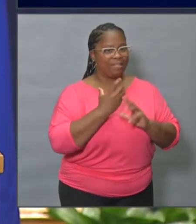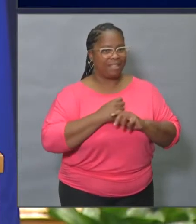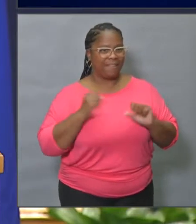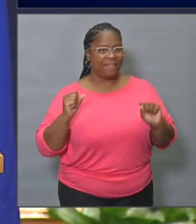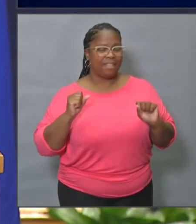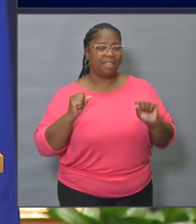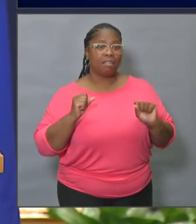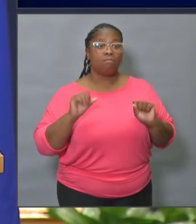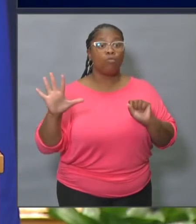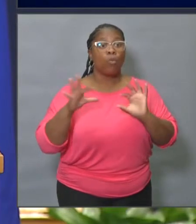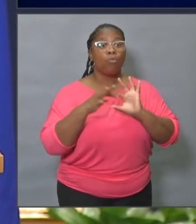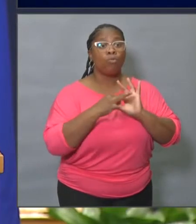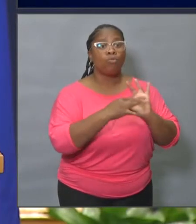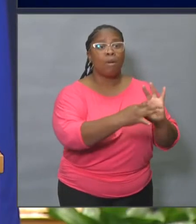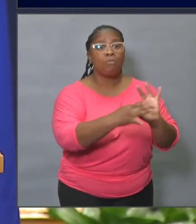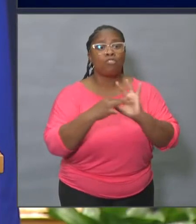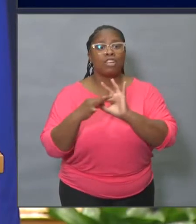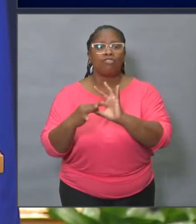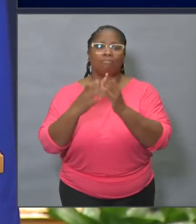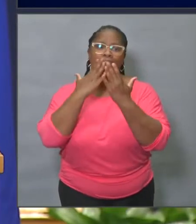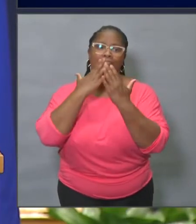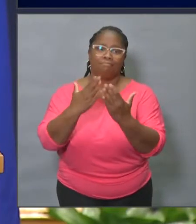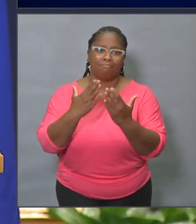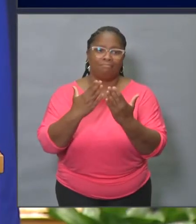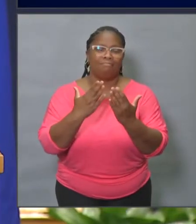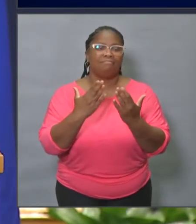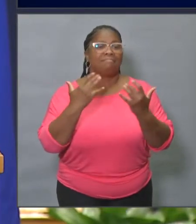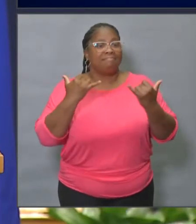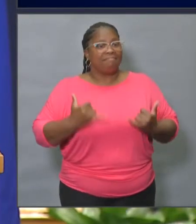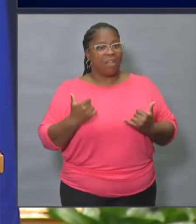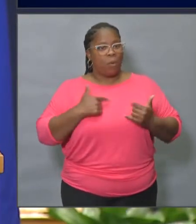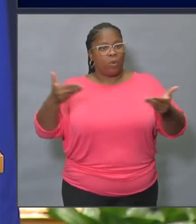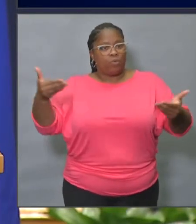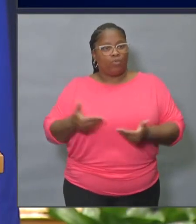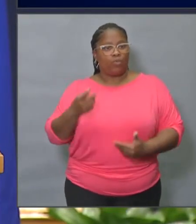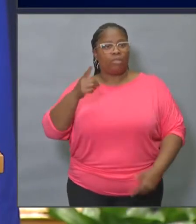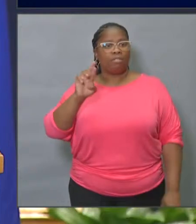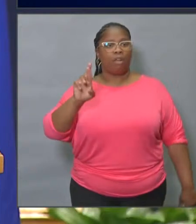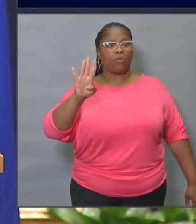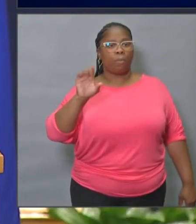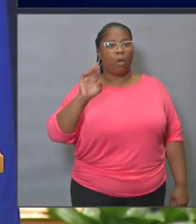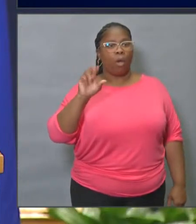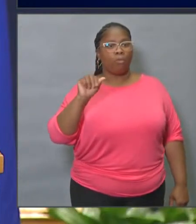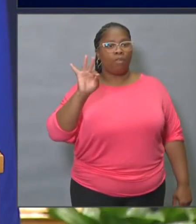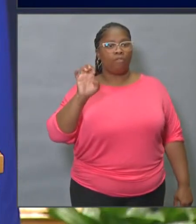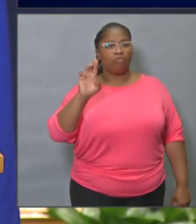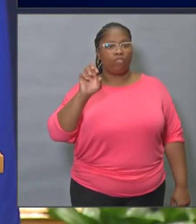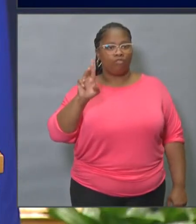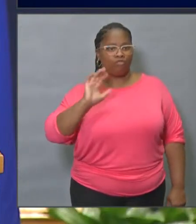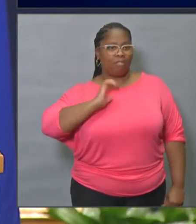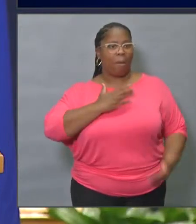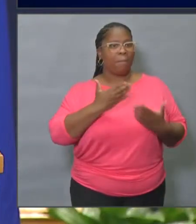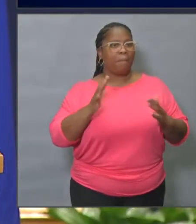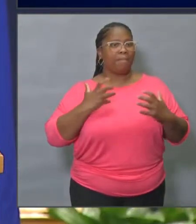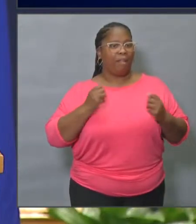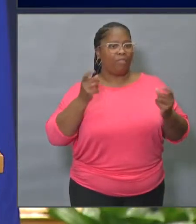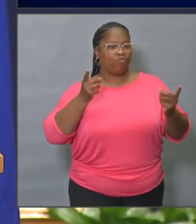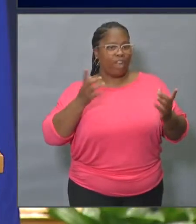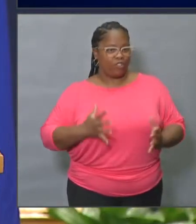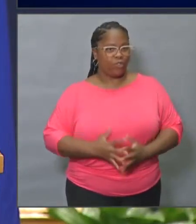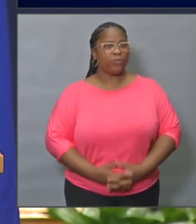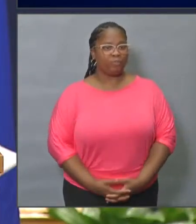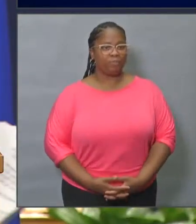everyone for your cooperation, and now I would like to introduce Dr. Barbara Ferrer, our Public Health Director.